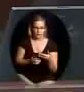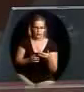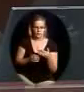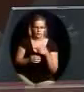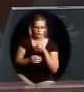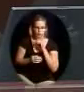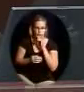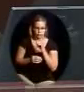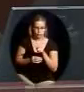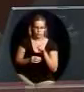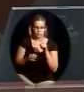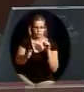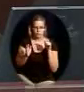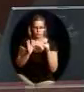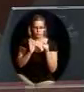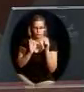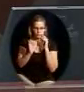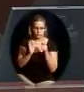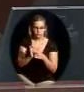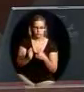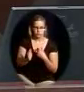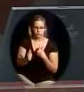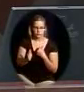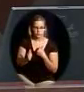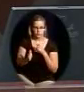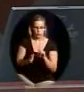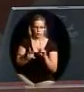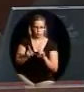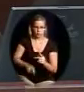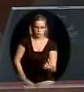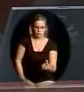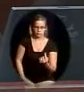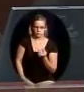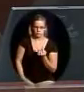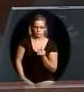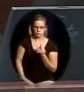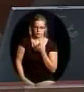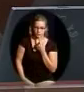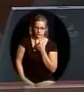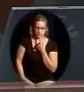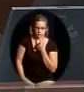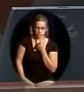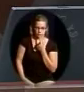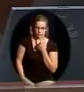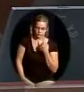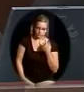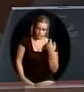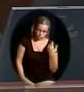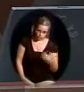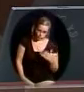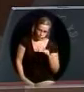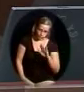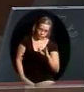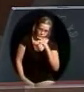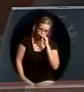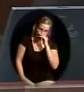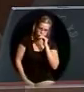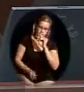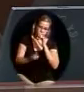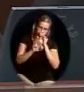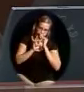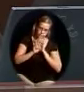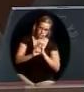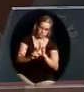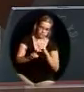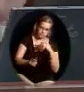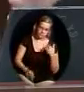me, totally unsolicited, one of the people came up to me and said, "Boy, your kids sure show a lot of respect. And